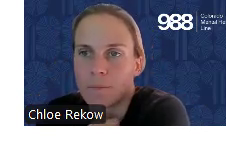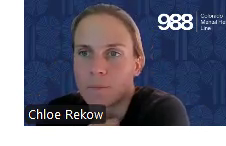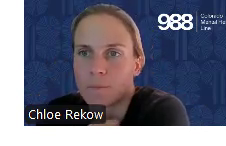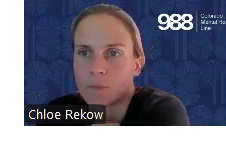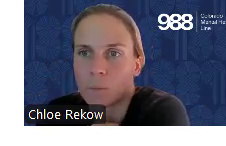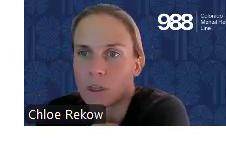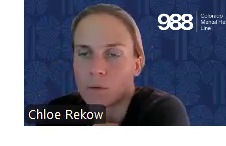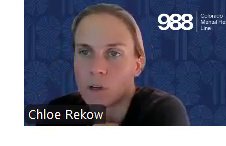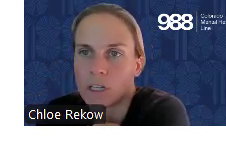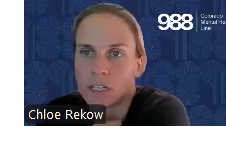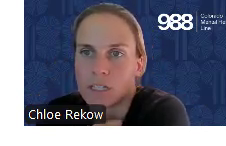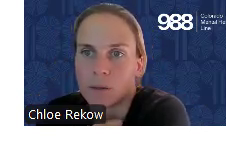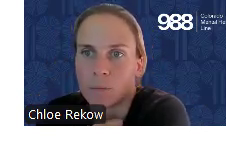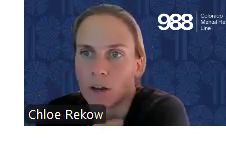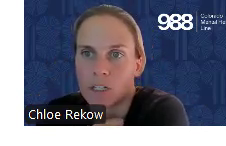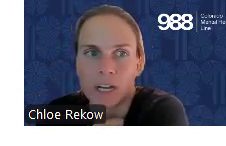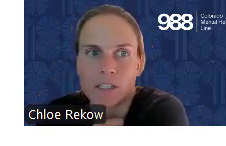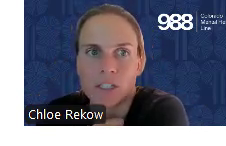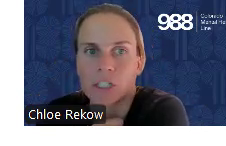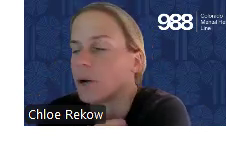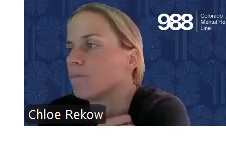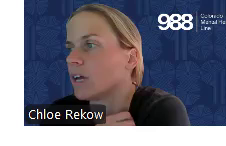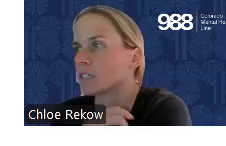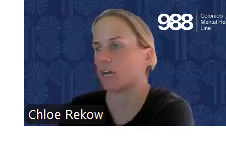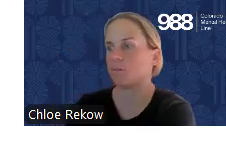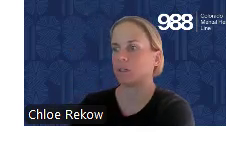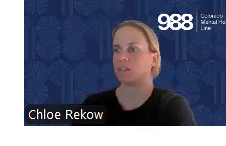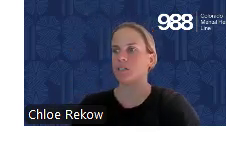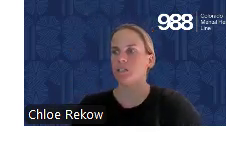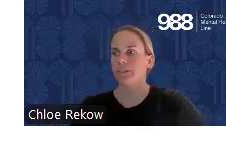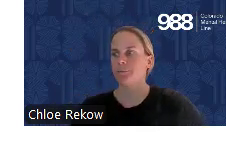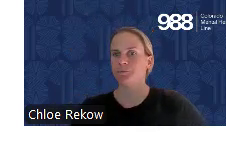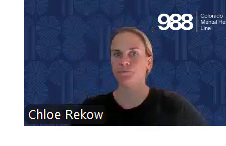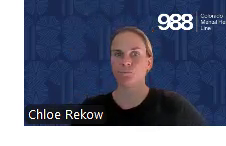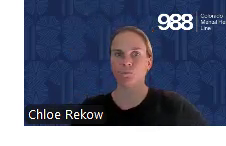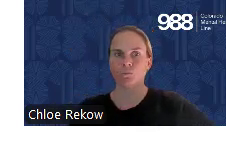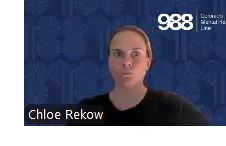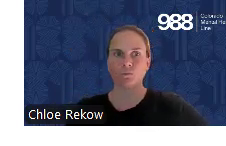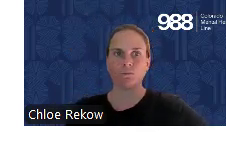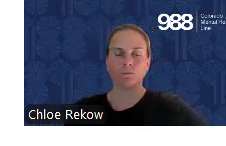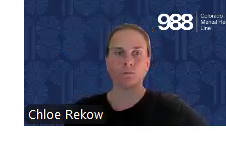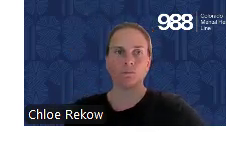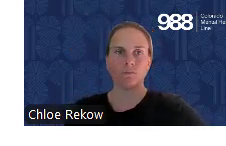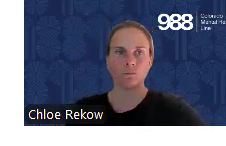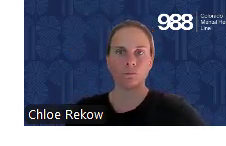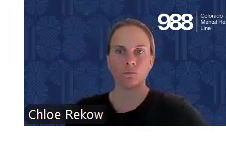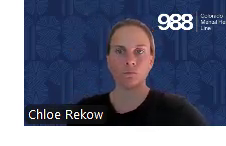it with the community's needs prioritized. So next slide, please.